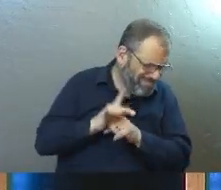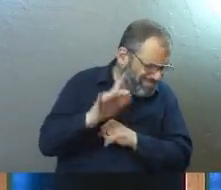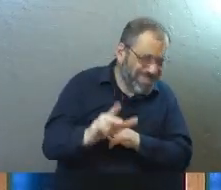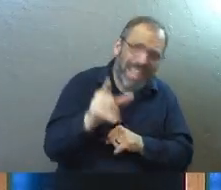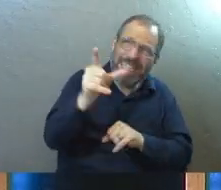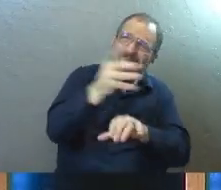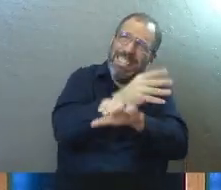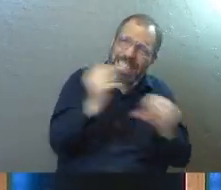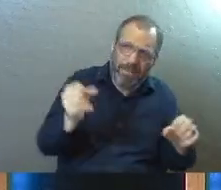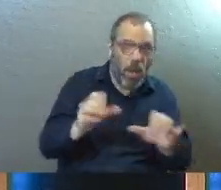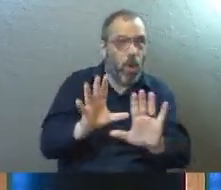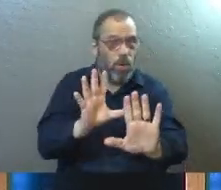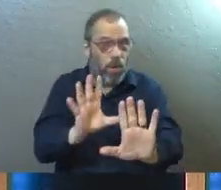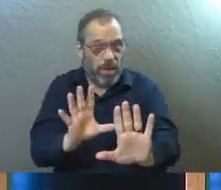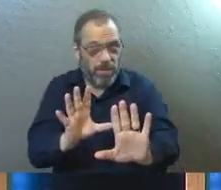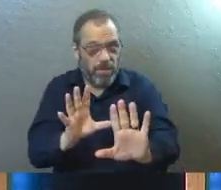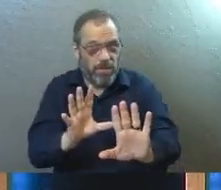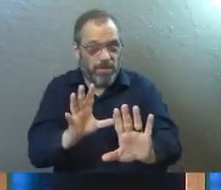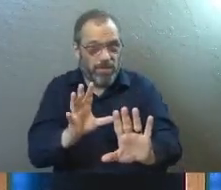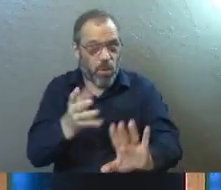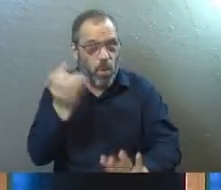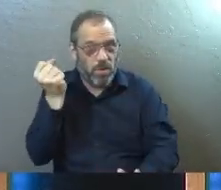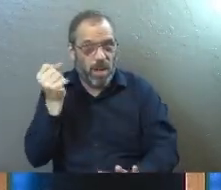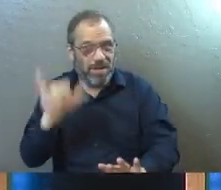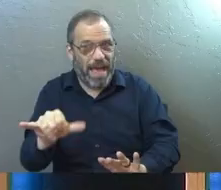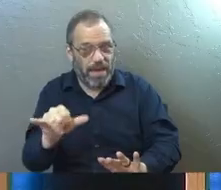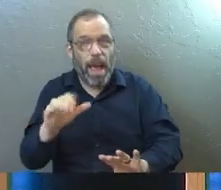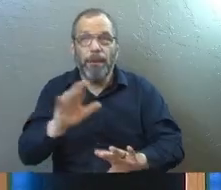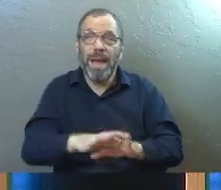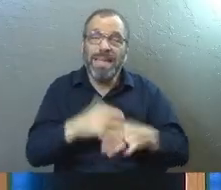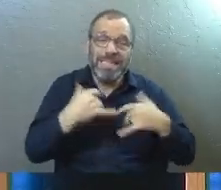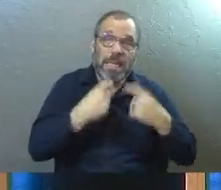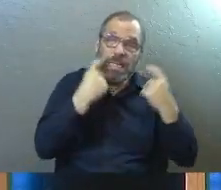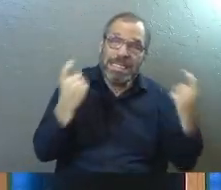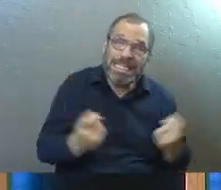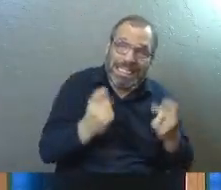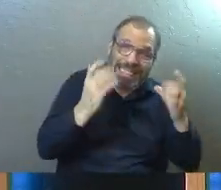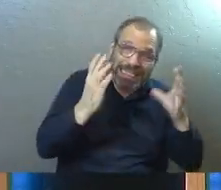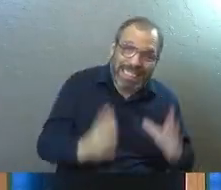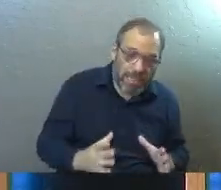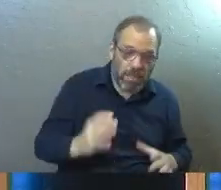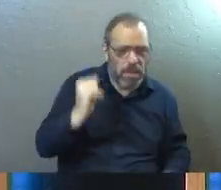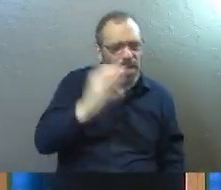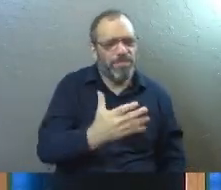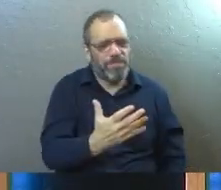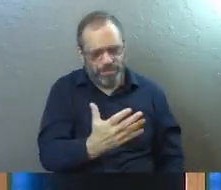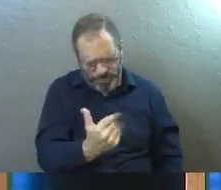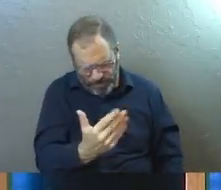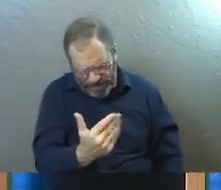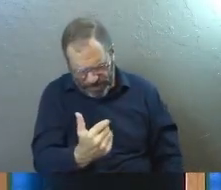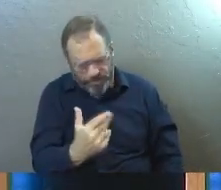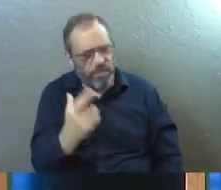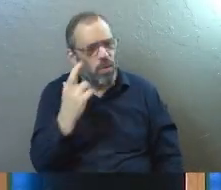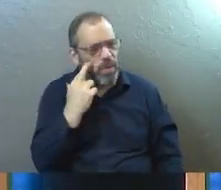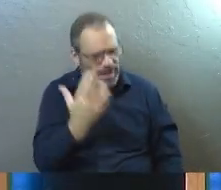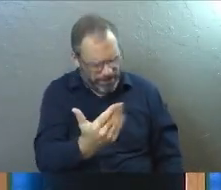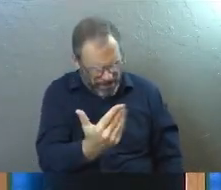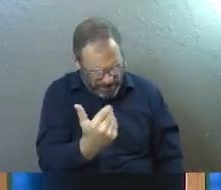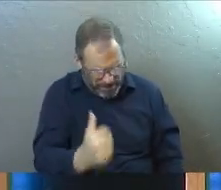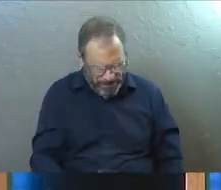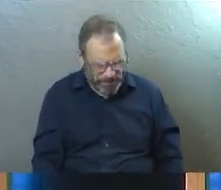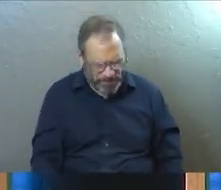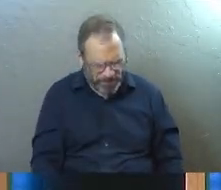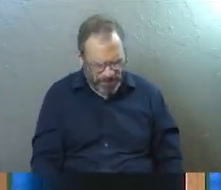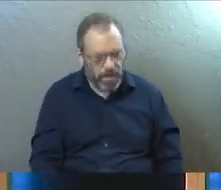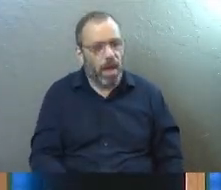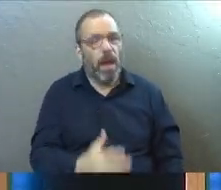came and rescued me, and we'll talk about this too, but God came and rescued me while I was still broken, before I could do anything right. He said, hey, come on, right? It's